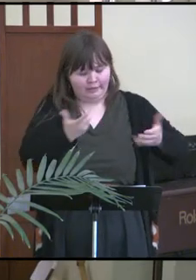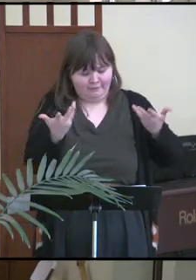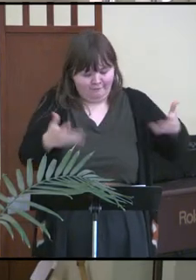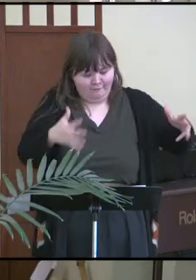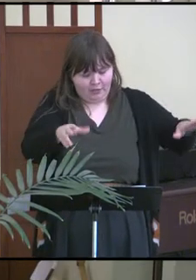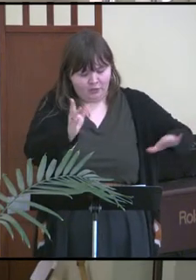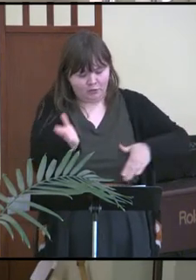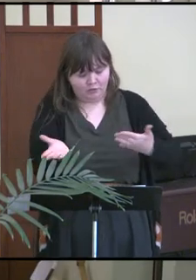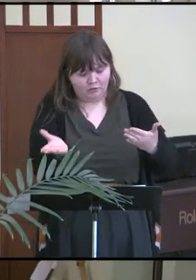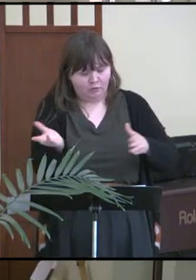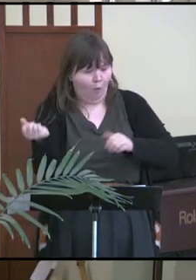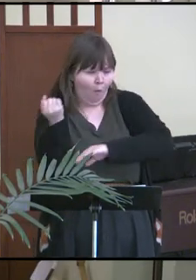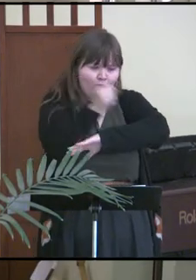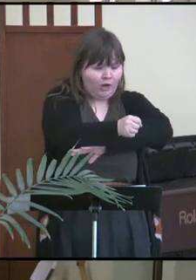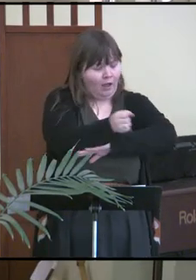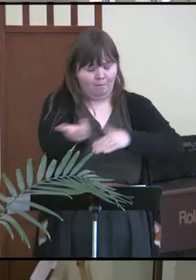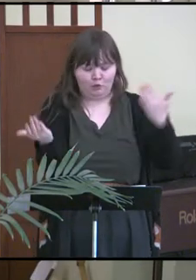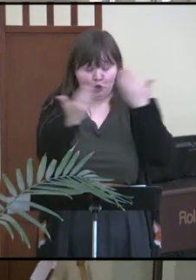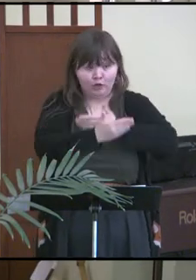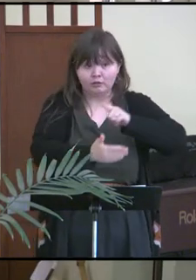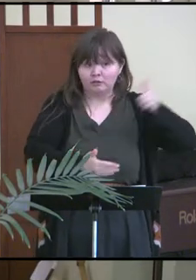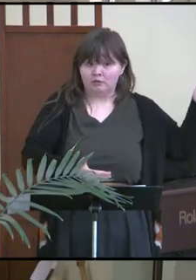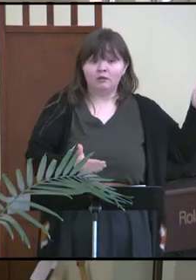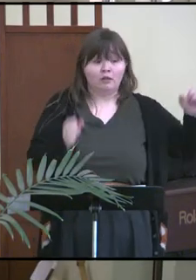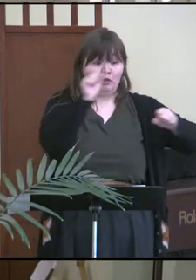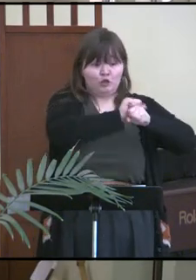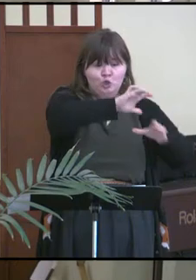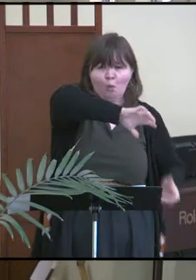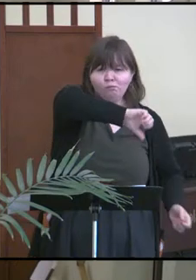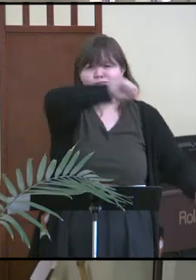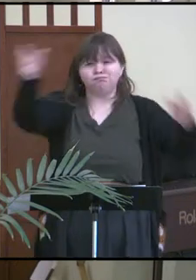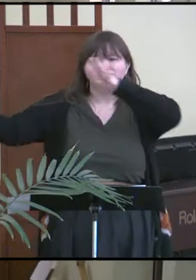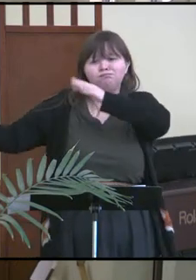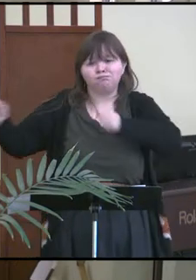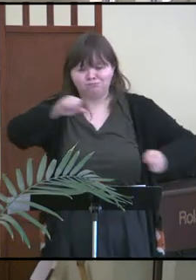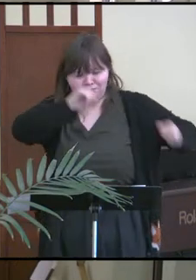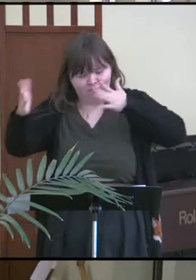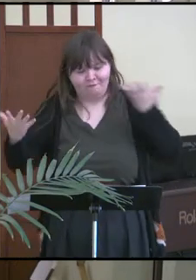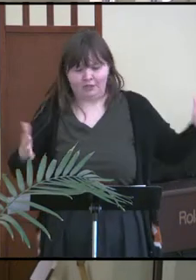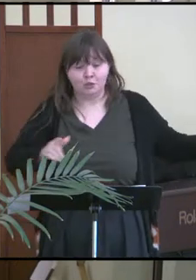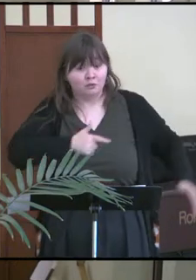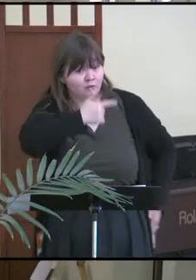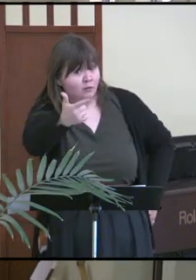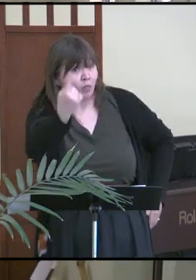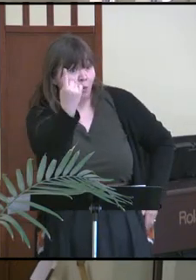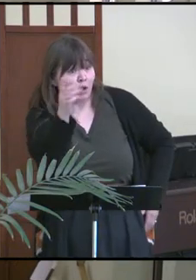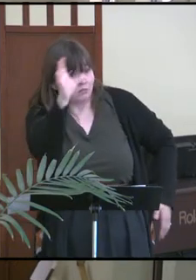darkness. The stone has been rolled away. The one you are looking